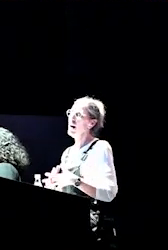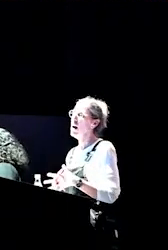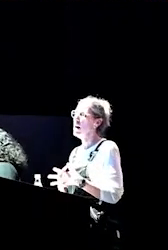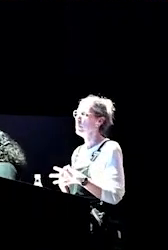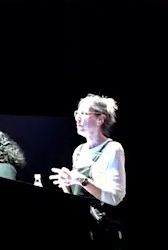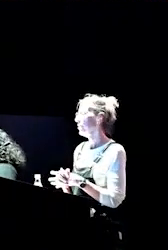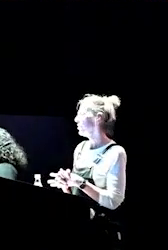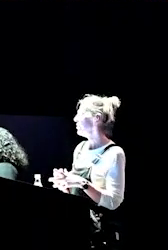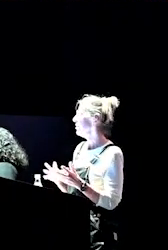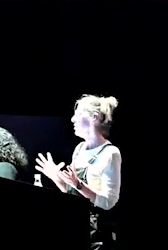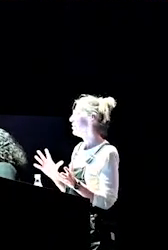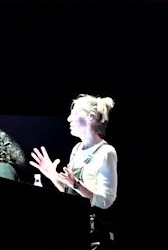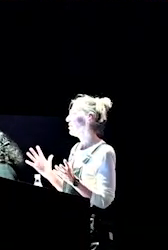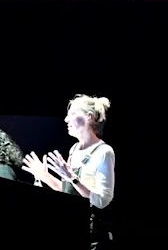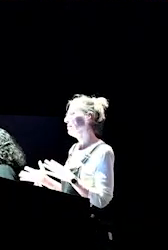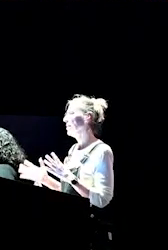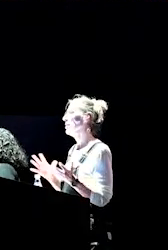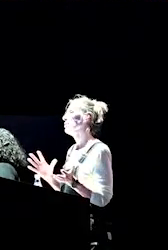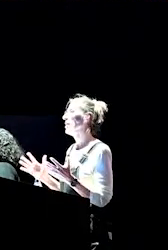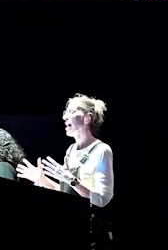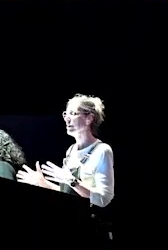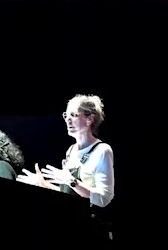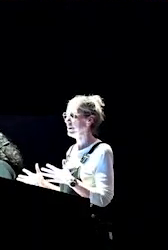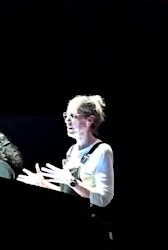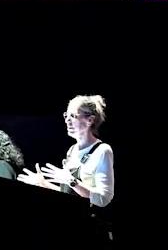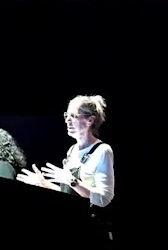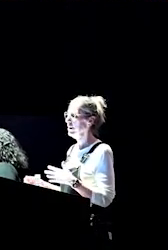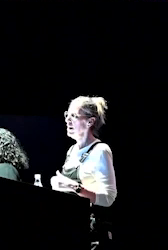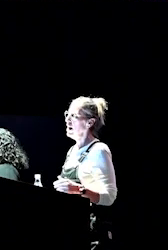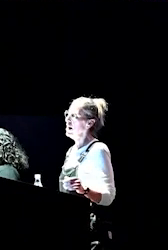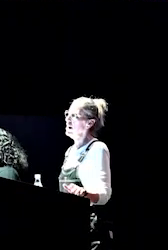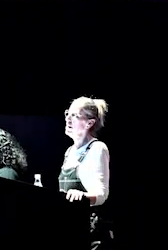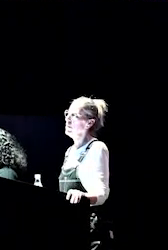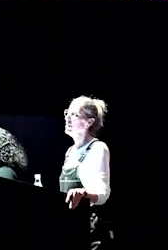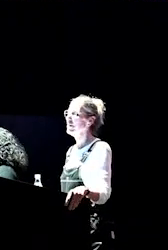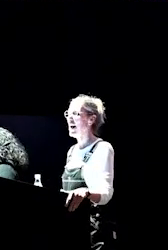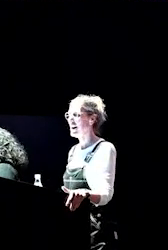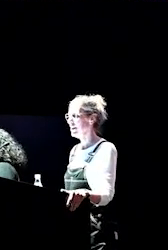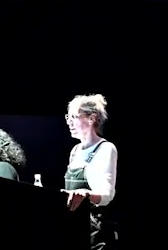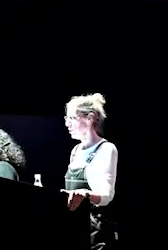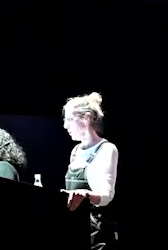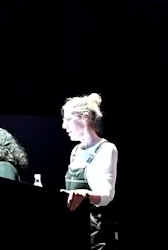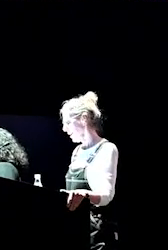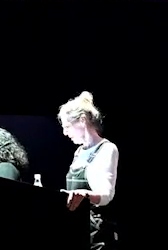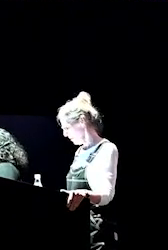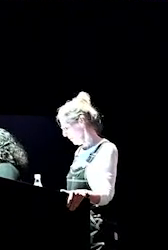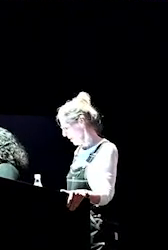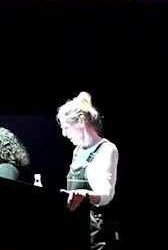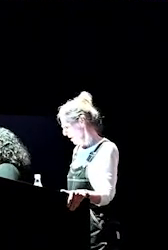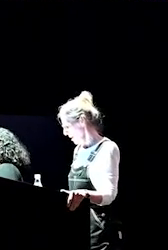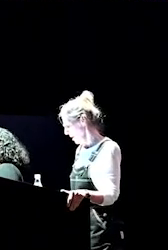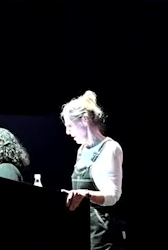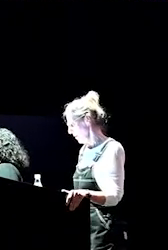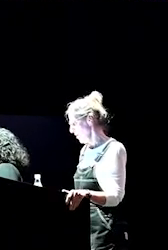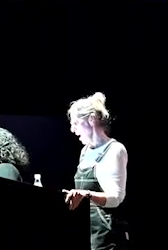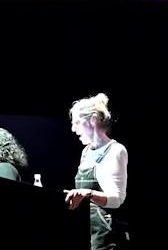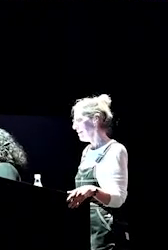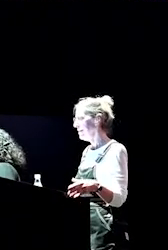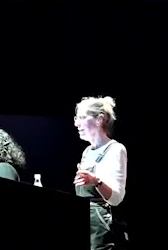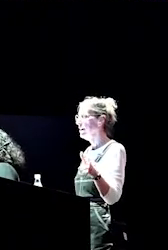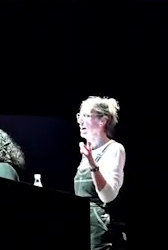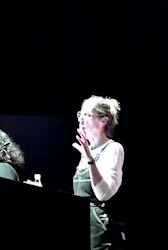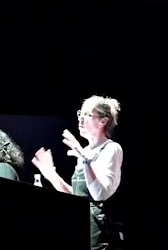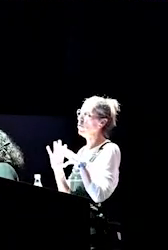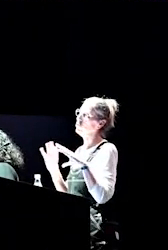personality. They're behind the scenes assigned a curriculum